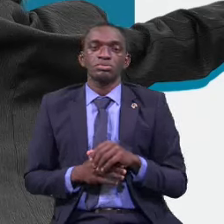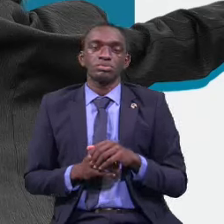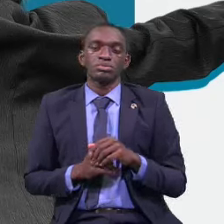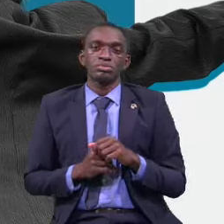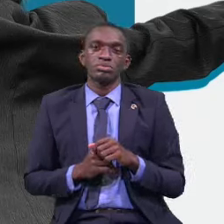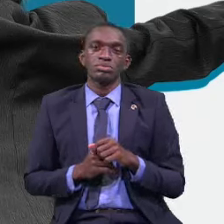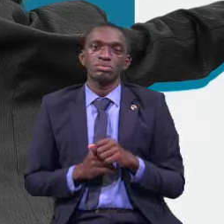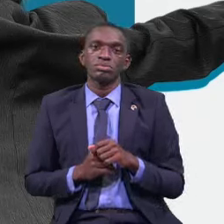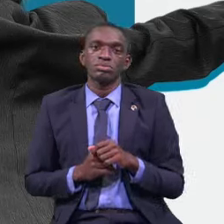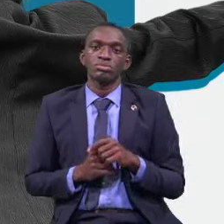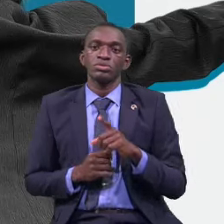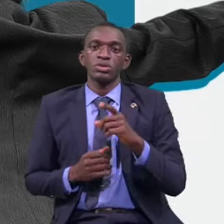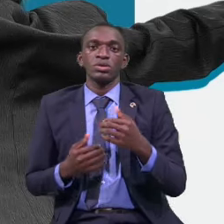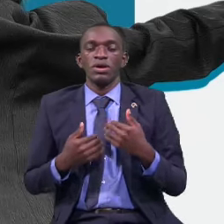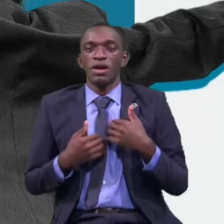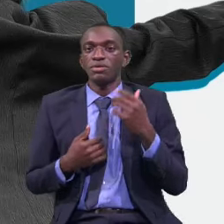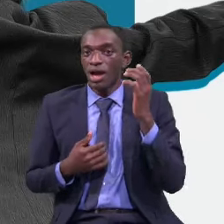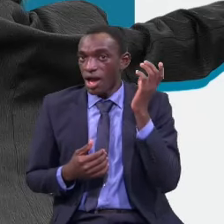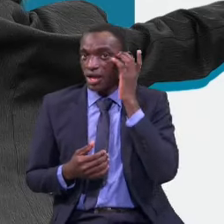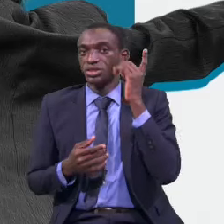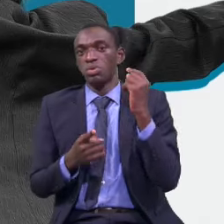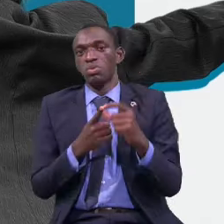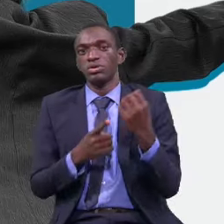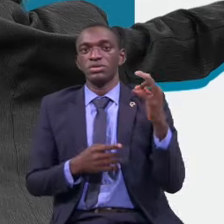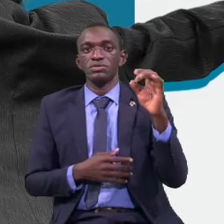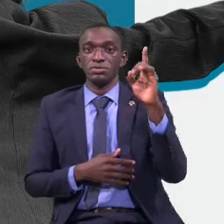personnes. If you are watching online,